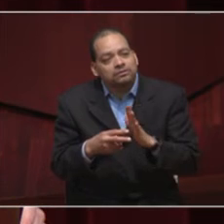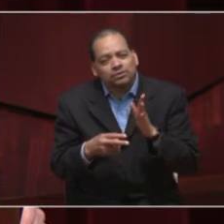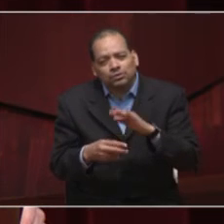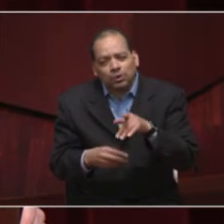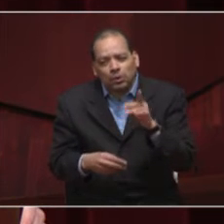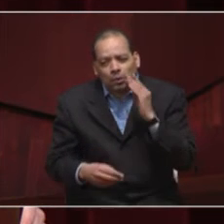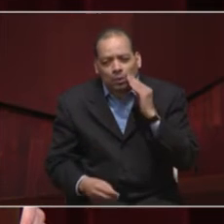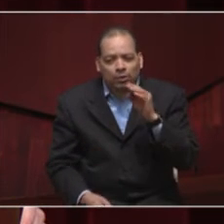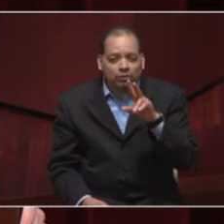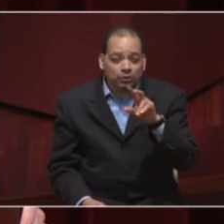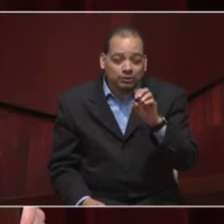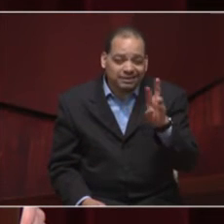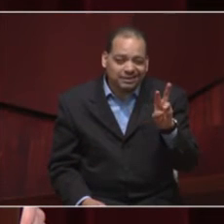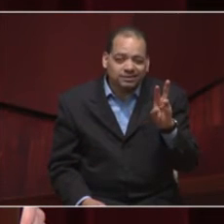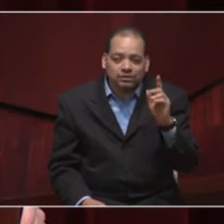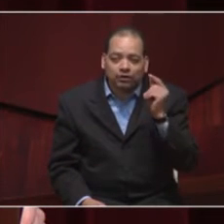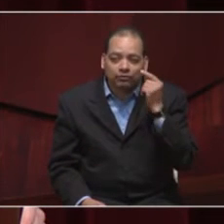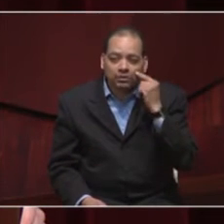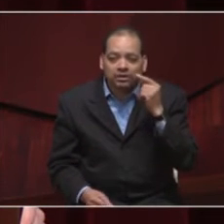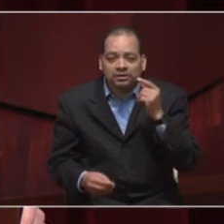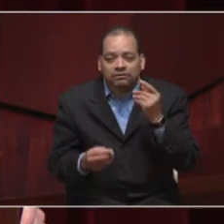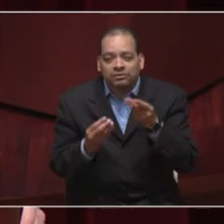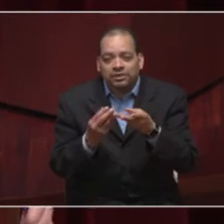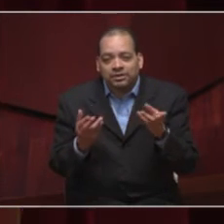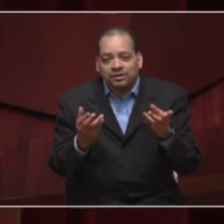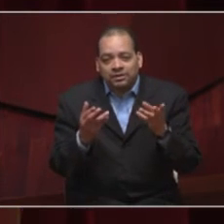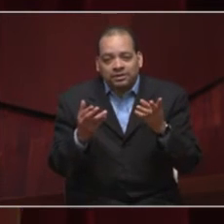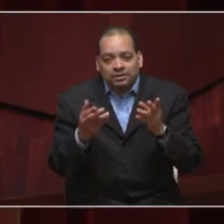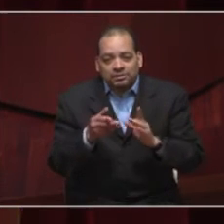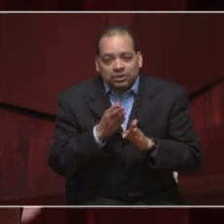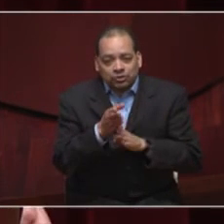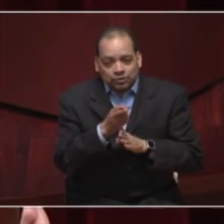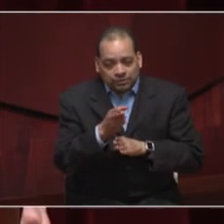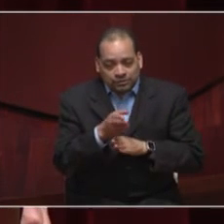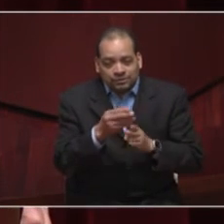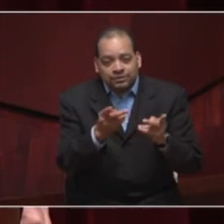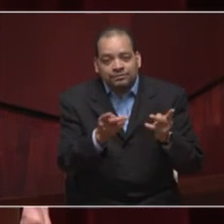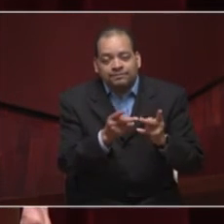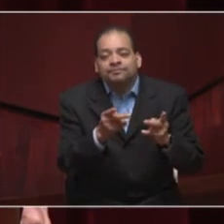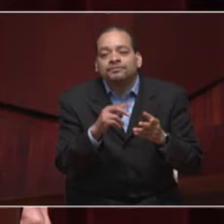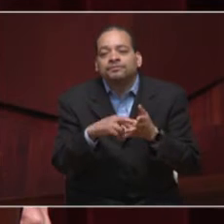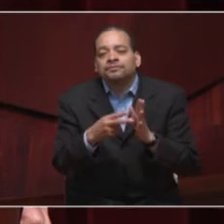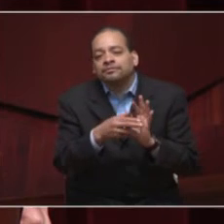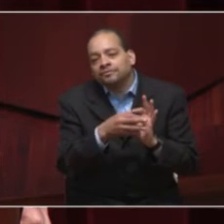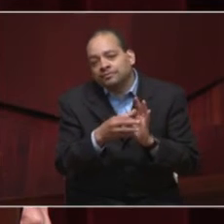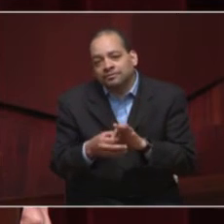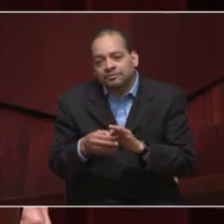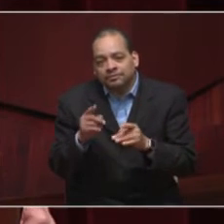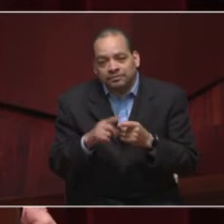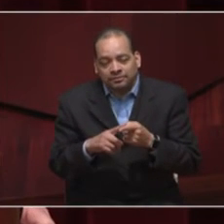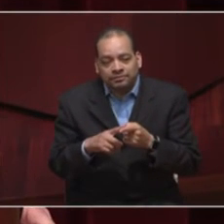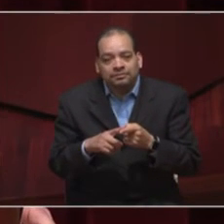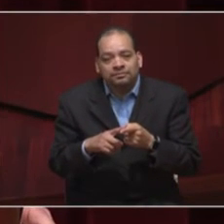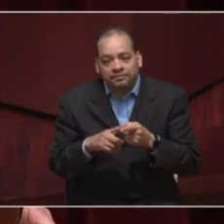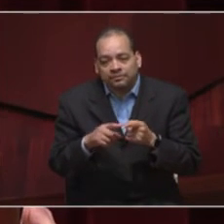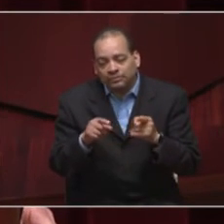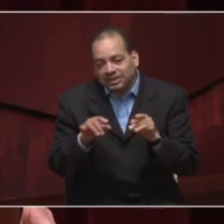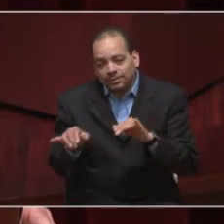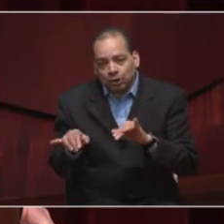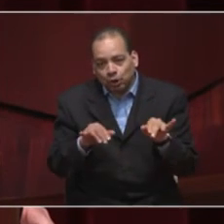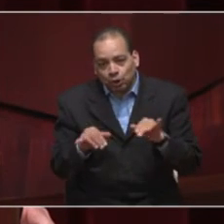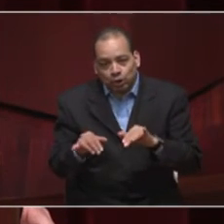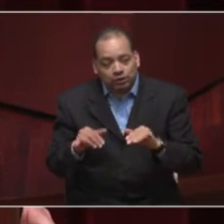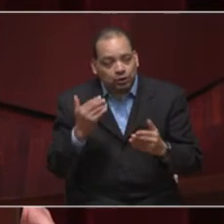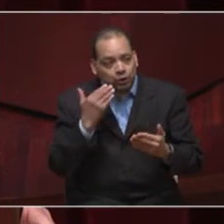is the Government Information Specialist position. So it does line in there with other areas that have similarities. So good to see